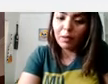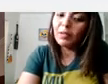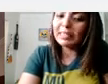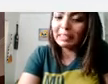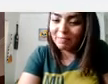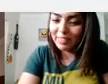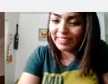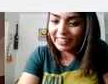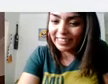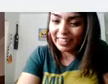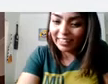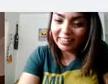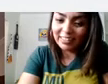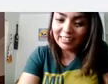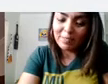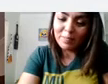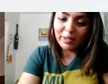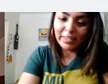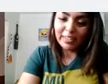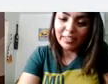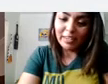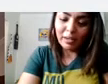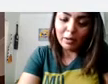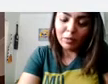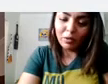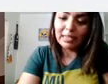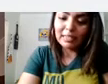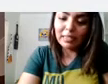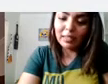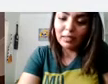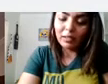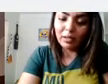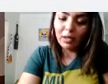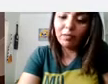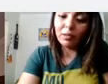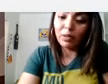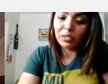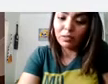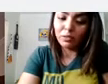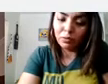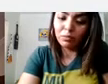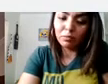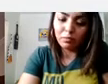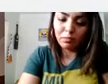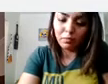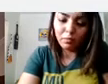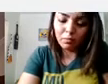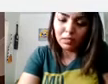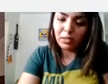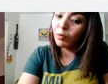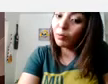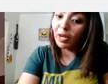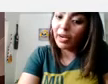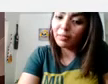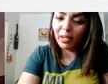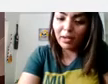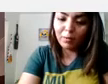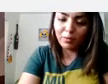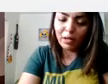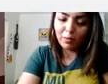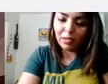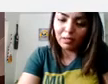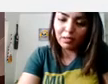be. I'm not saying that the mission is set yet in stone, but utilizing an evaluation to see where we